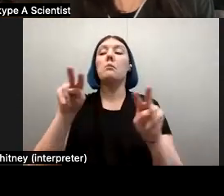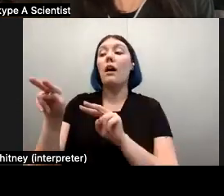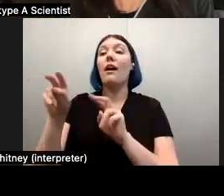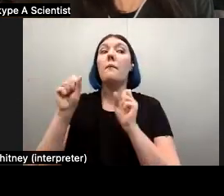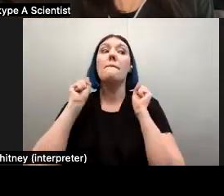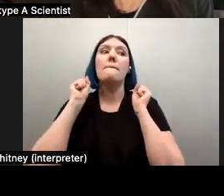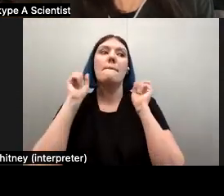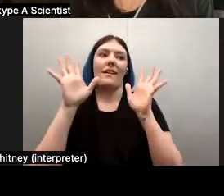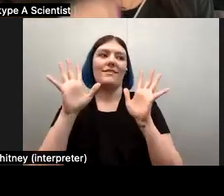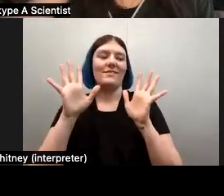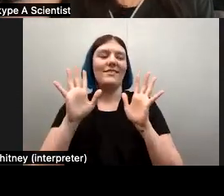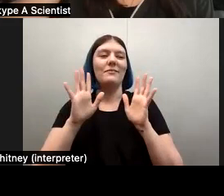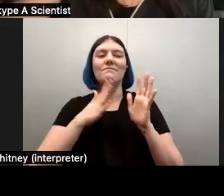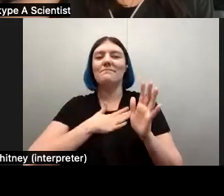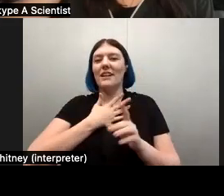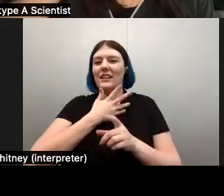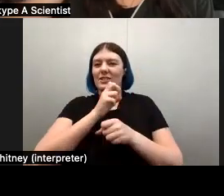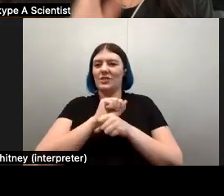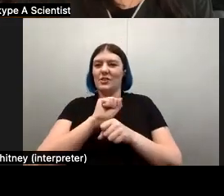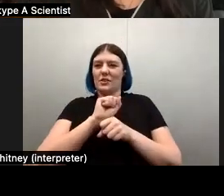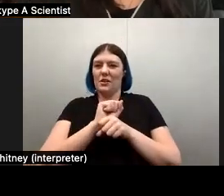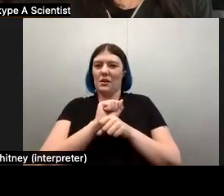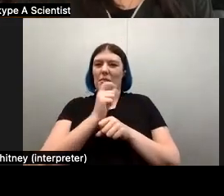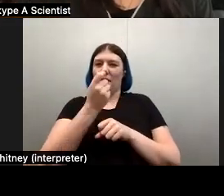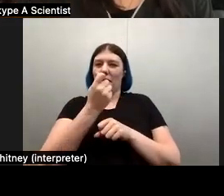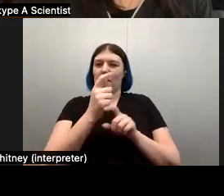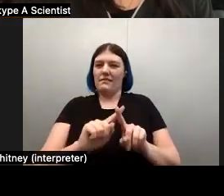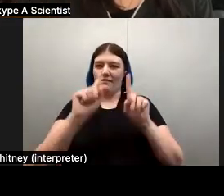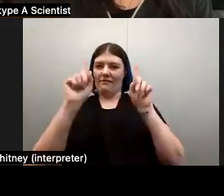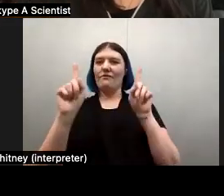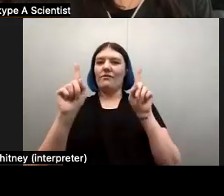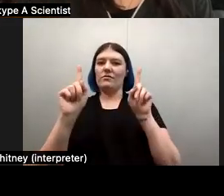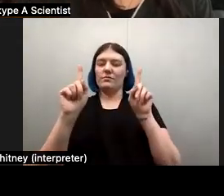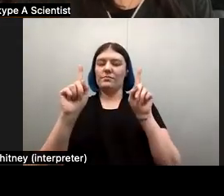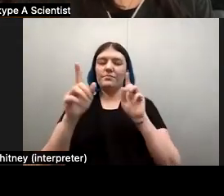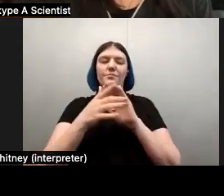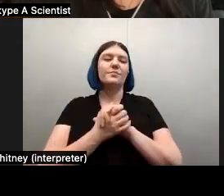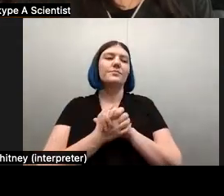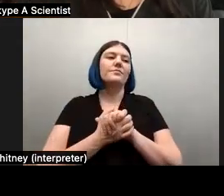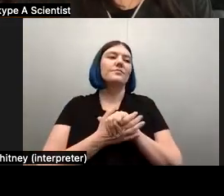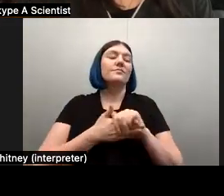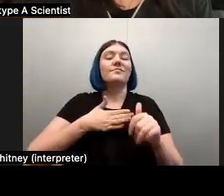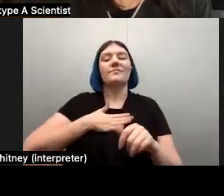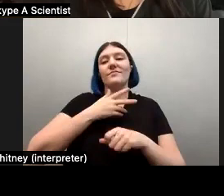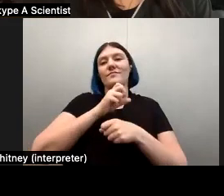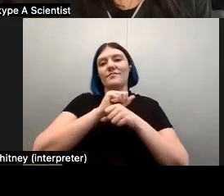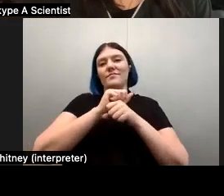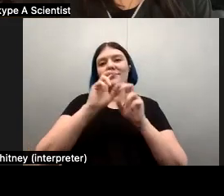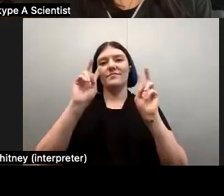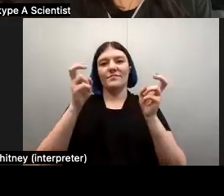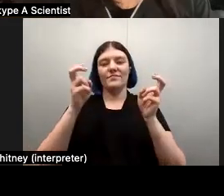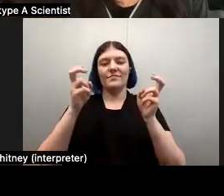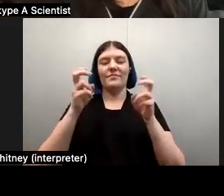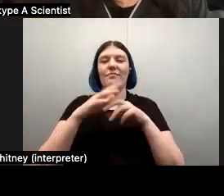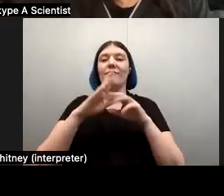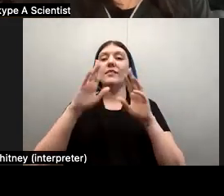My job is a little bit different. So my job is what's called, I'm a modeler.